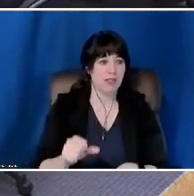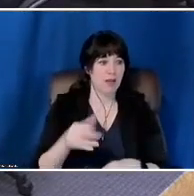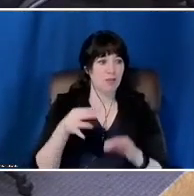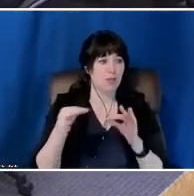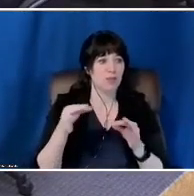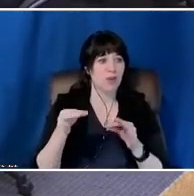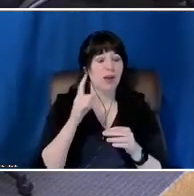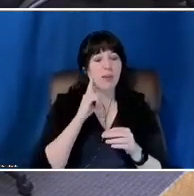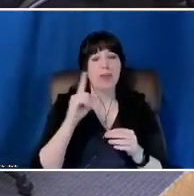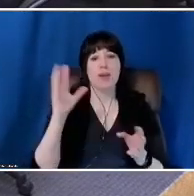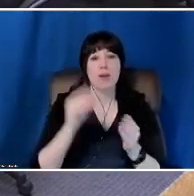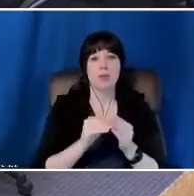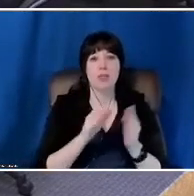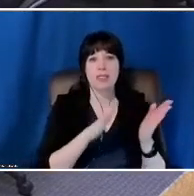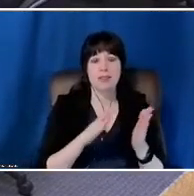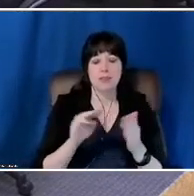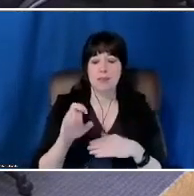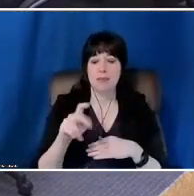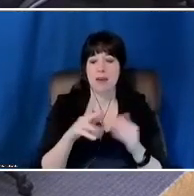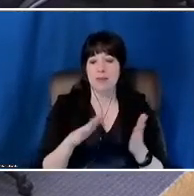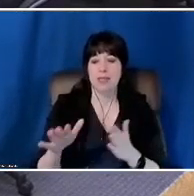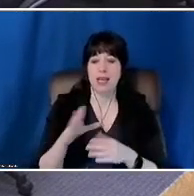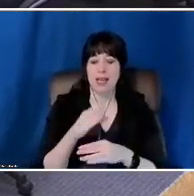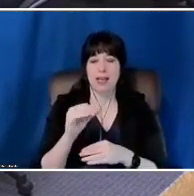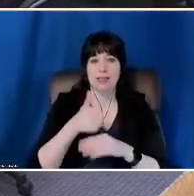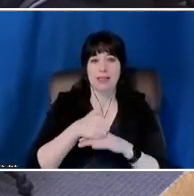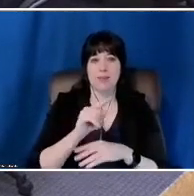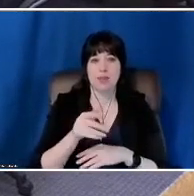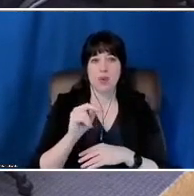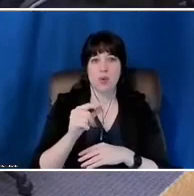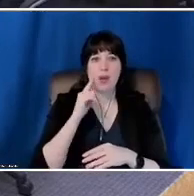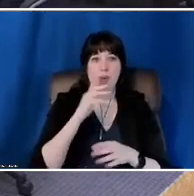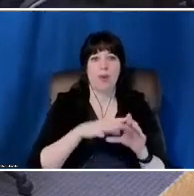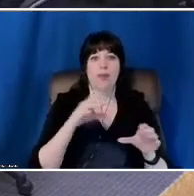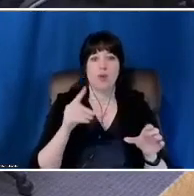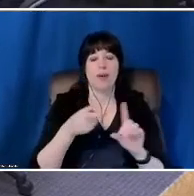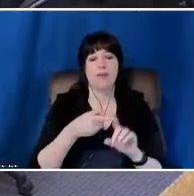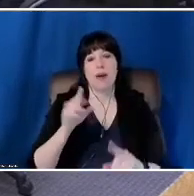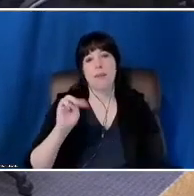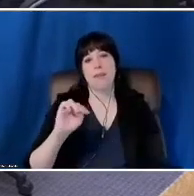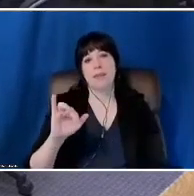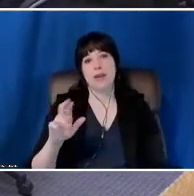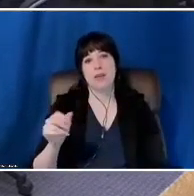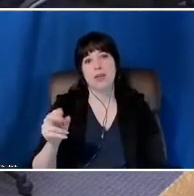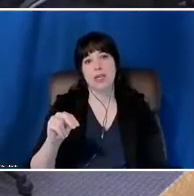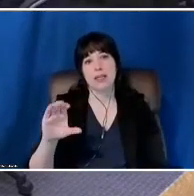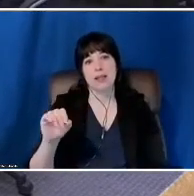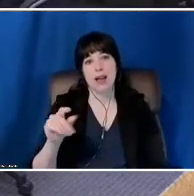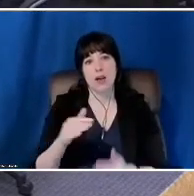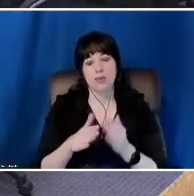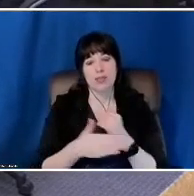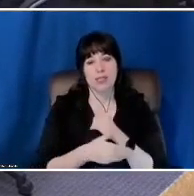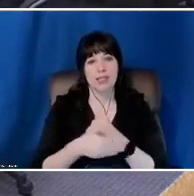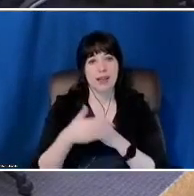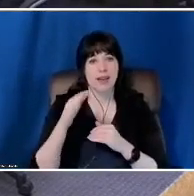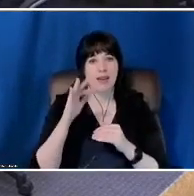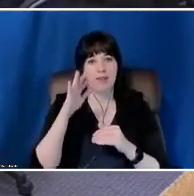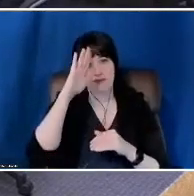Plan Map designation, prescribing zoning, and withdrawing the territory from the Marion County Fire District number 1. Councillor